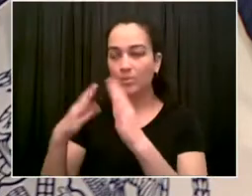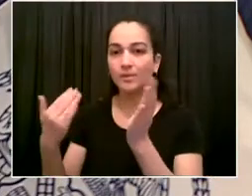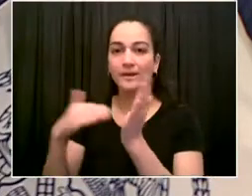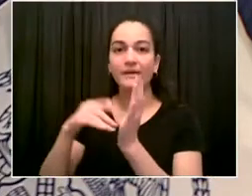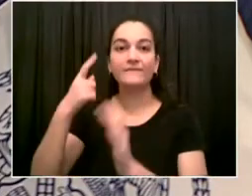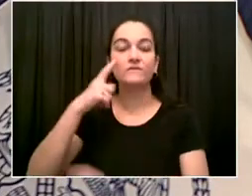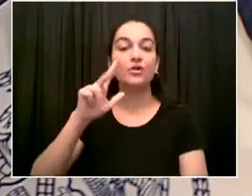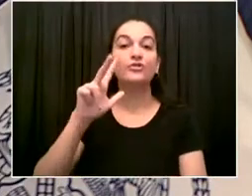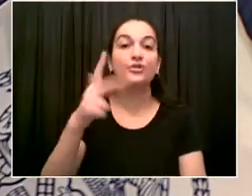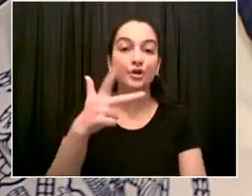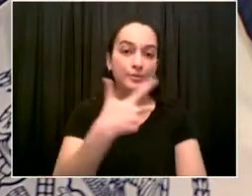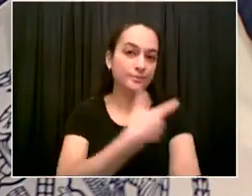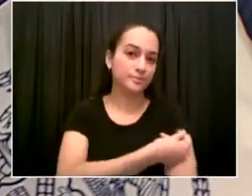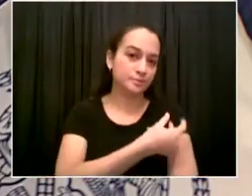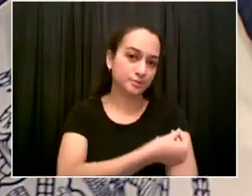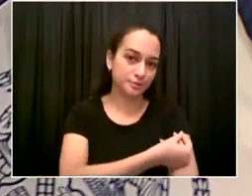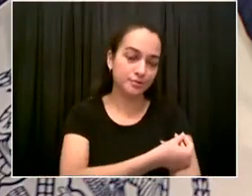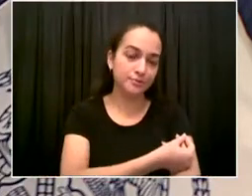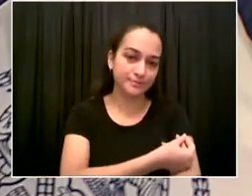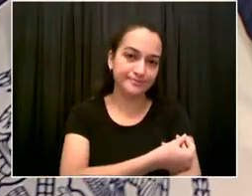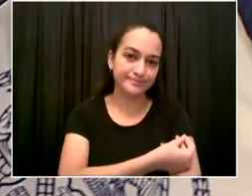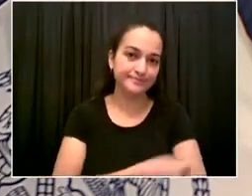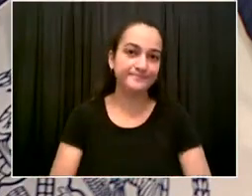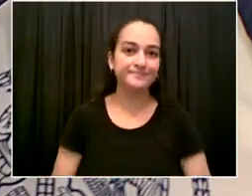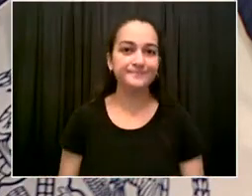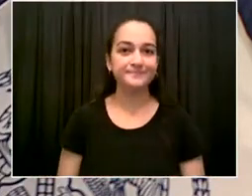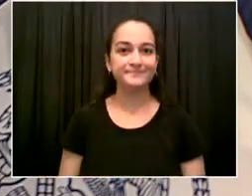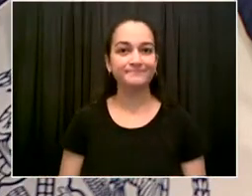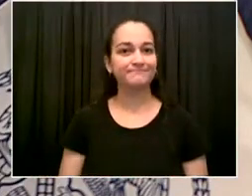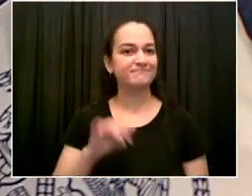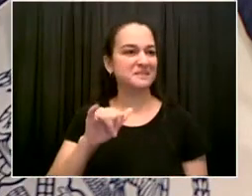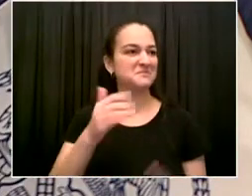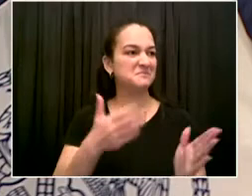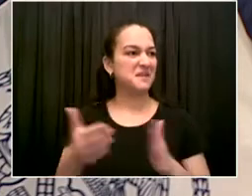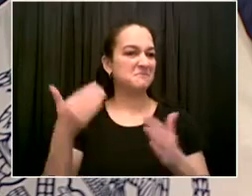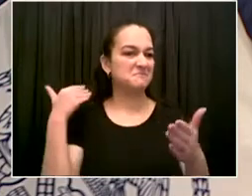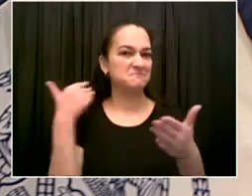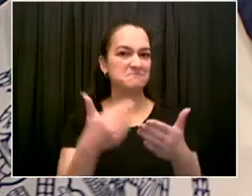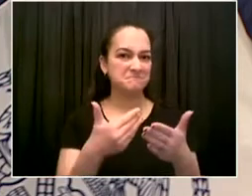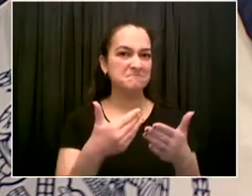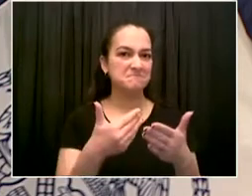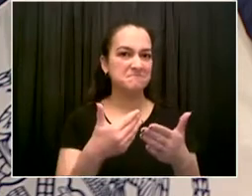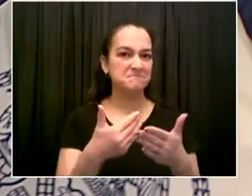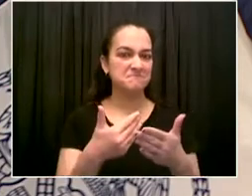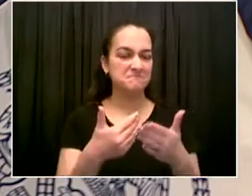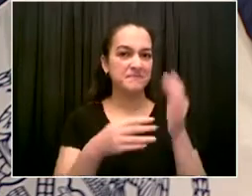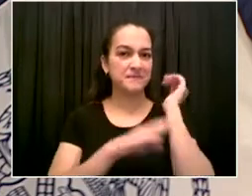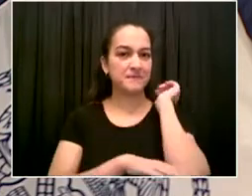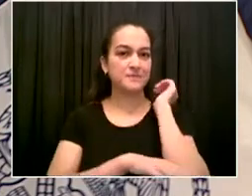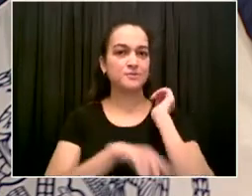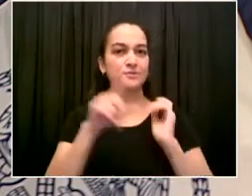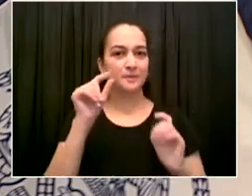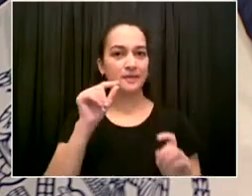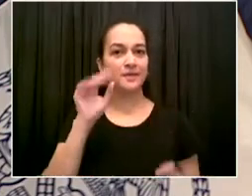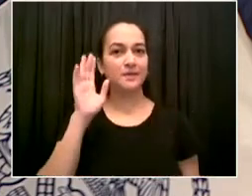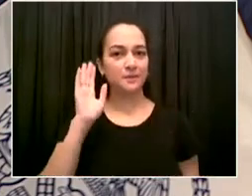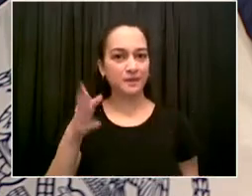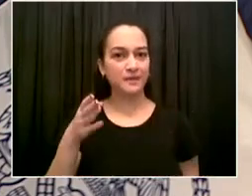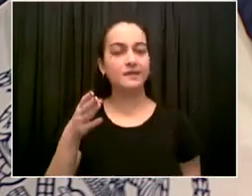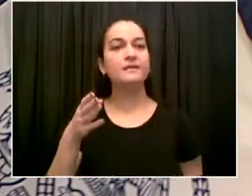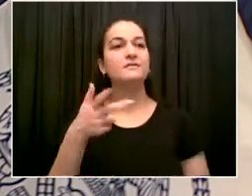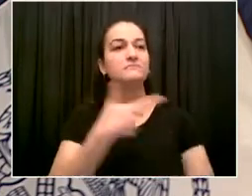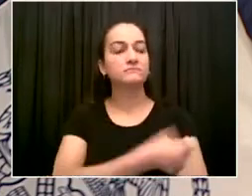happen, and if you have any of the numbers handy on how much we have in stock, first Dr. Long, then Dr. Varma.